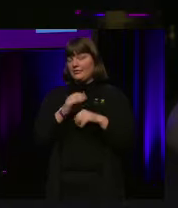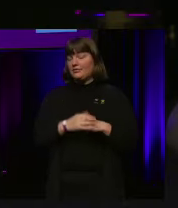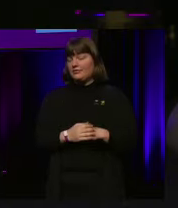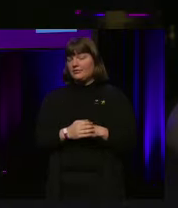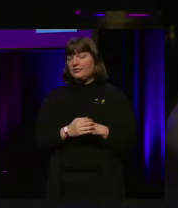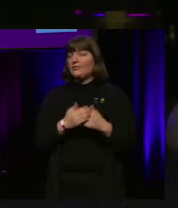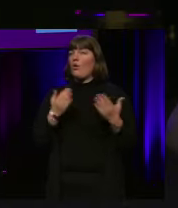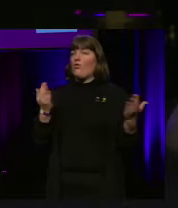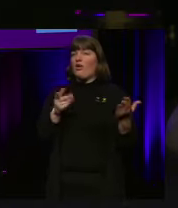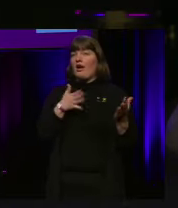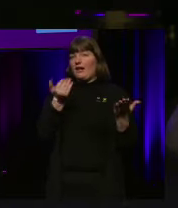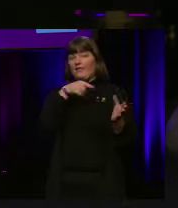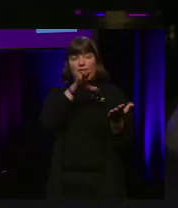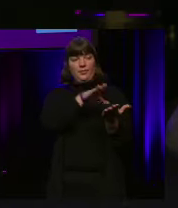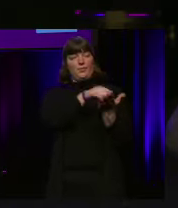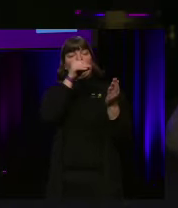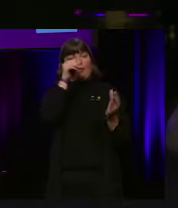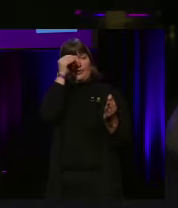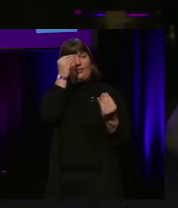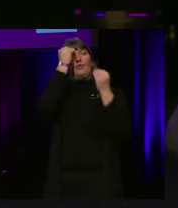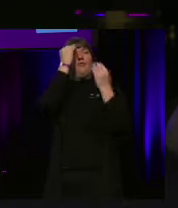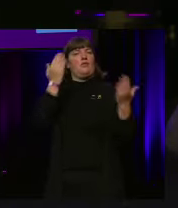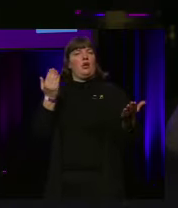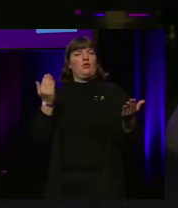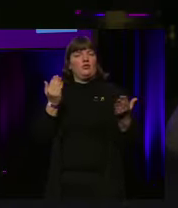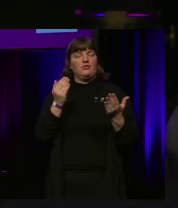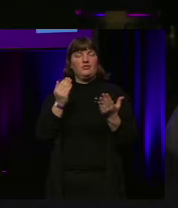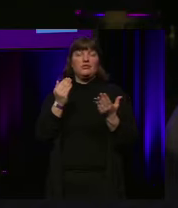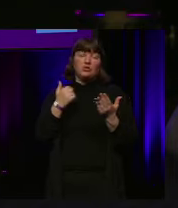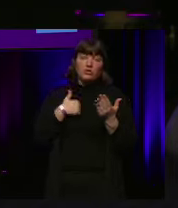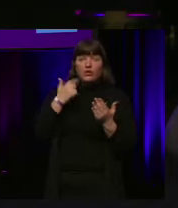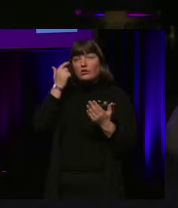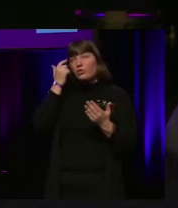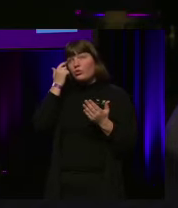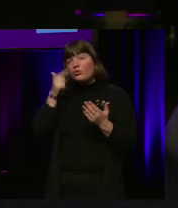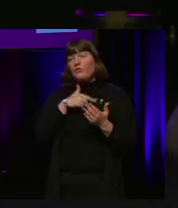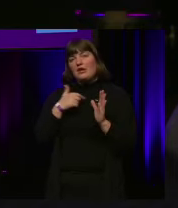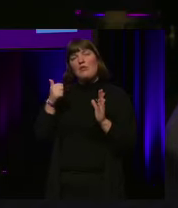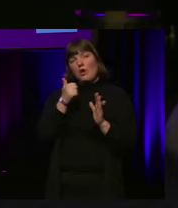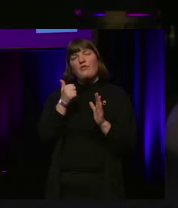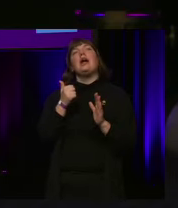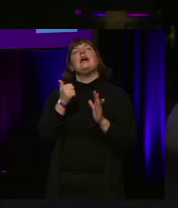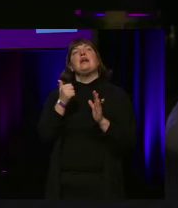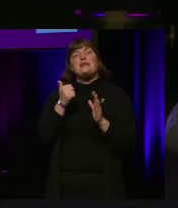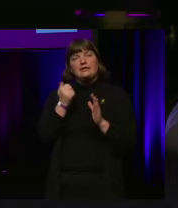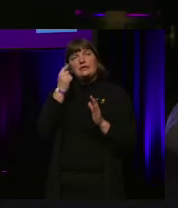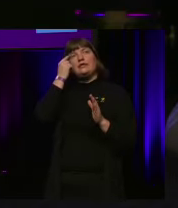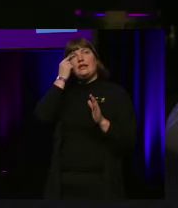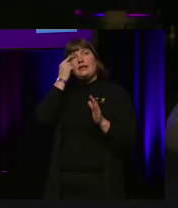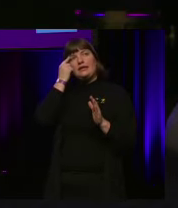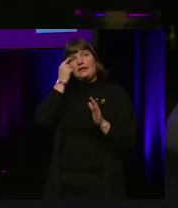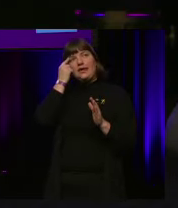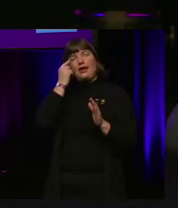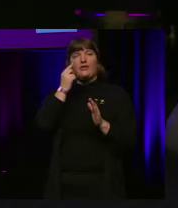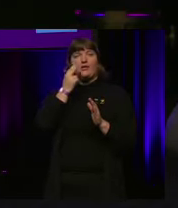And what can we learn from this? Well, I think we need to remind ourselves that Hitler